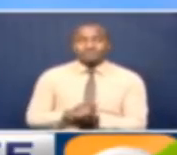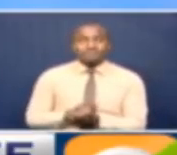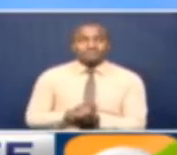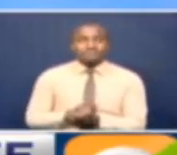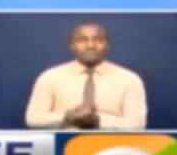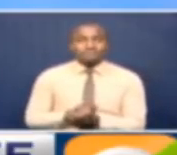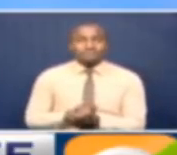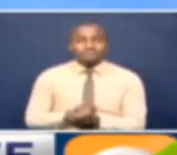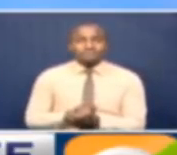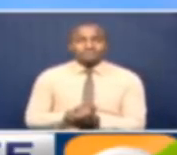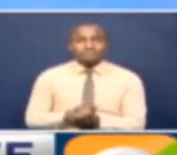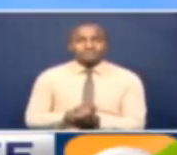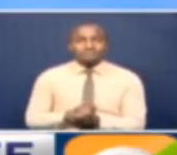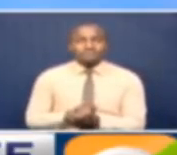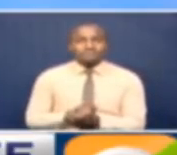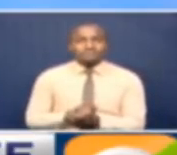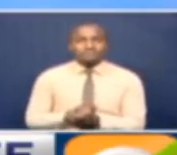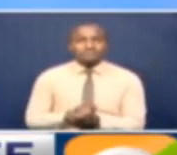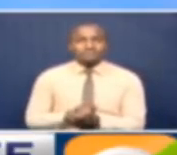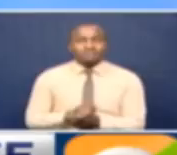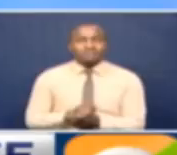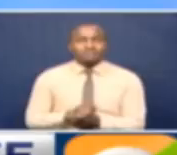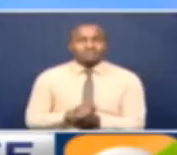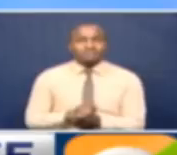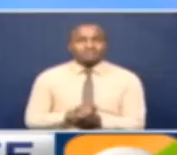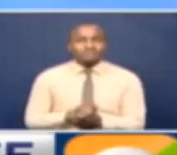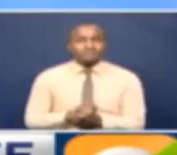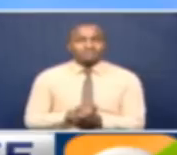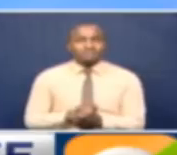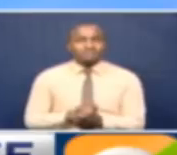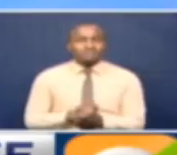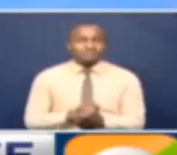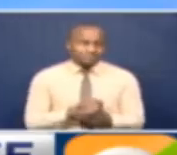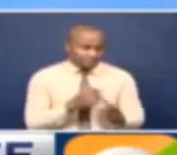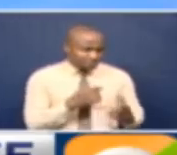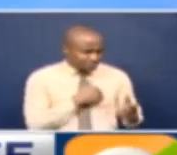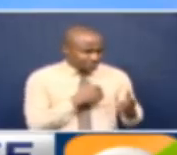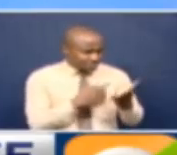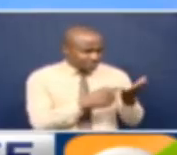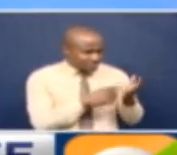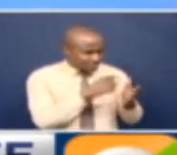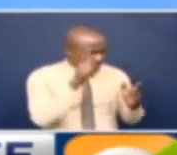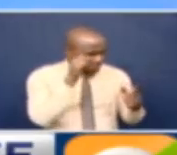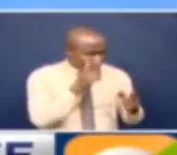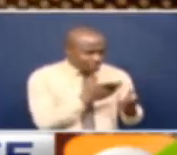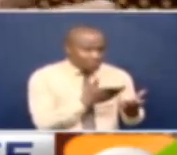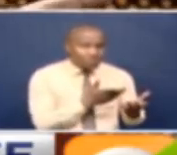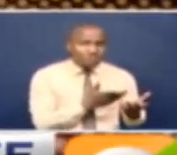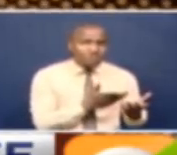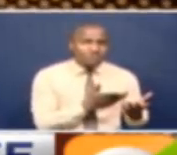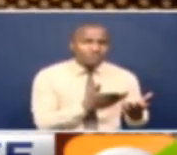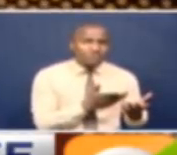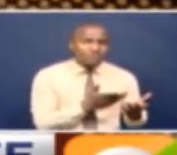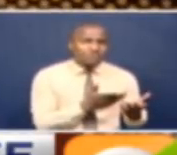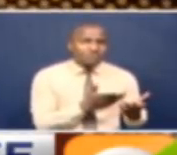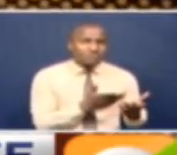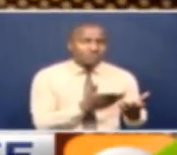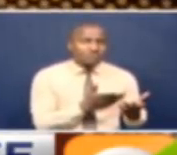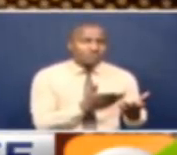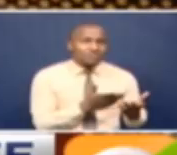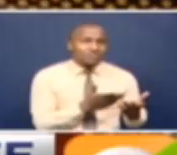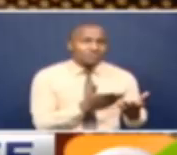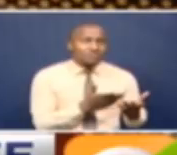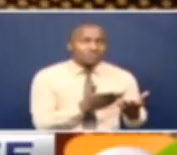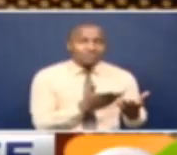invited me to speak about before you took me into this interview government thing. But I have answers to everything.